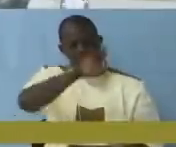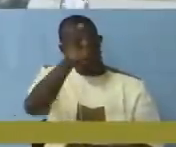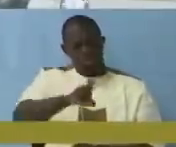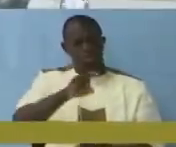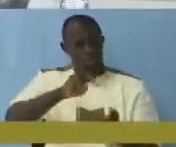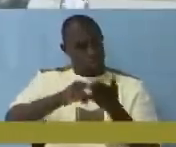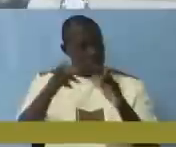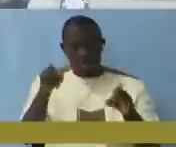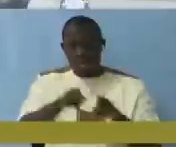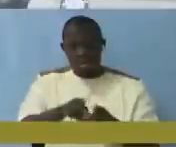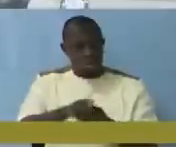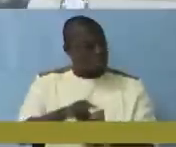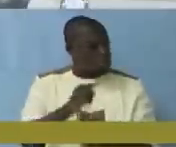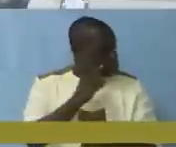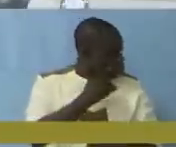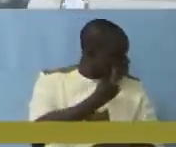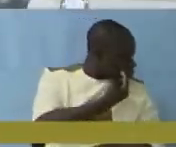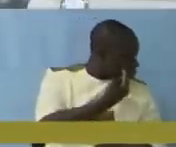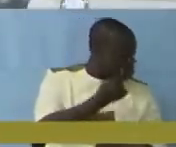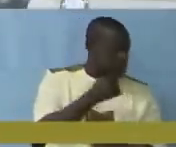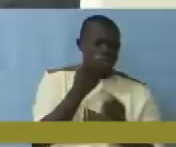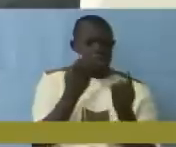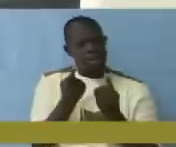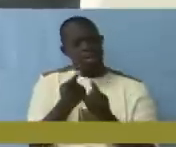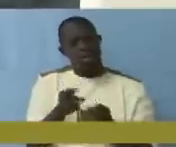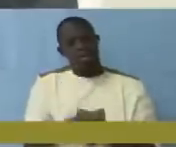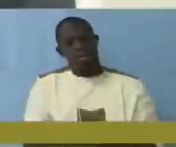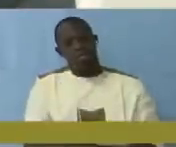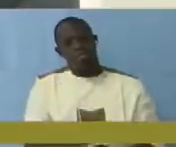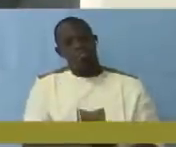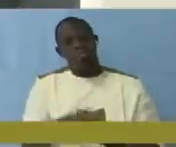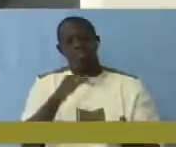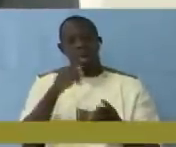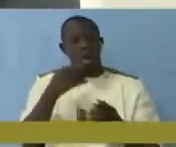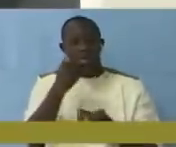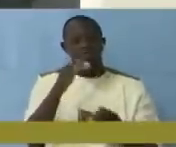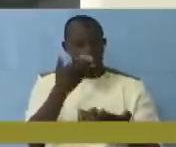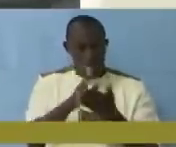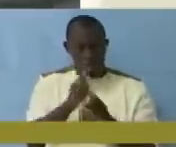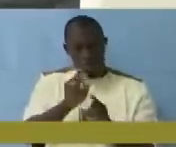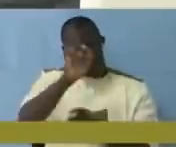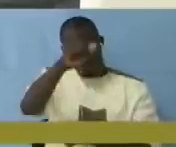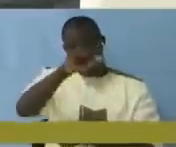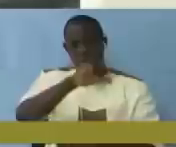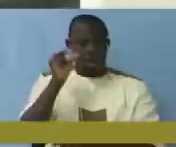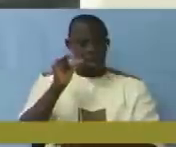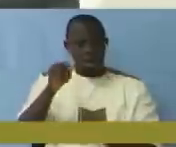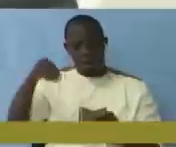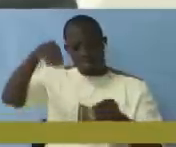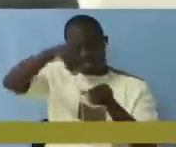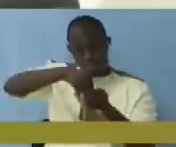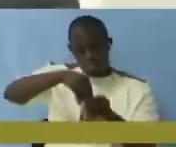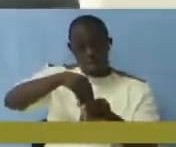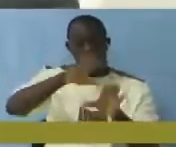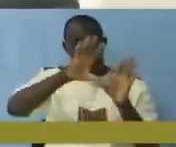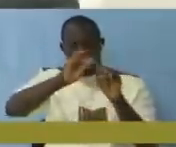shameful. it is sinful. Is it embarrassing that your name is associated with that activity?